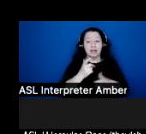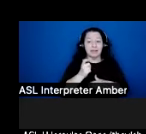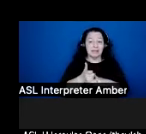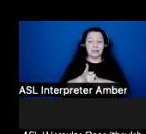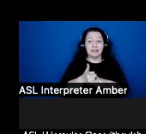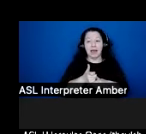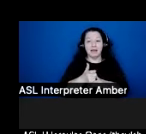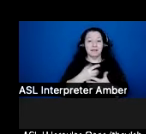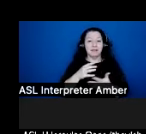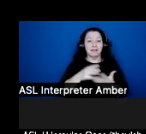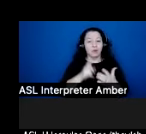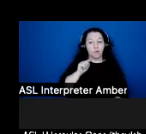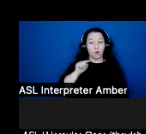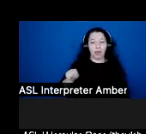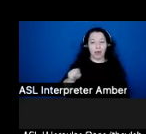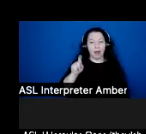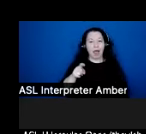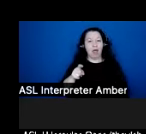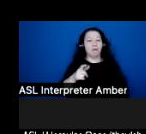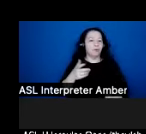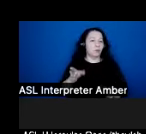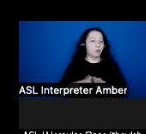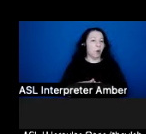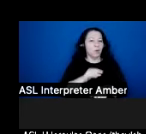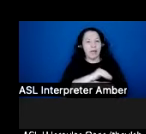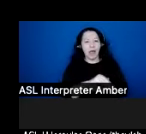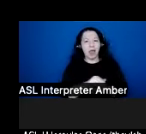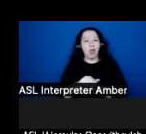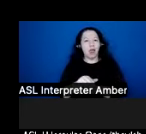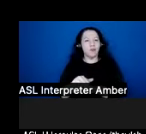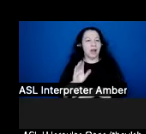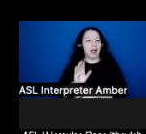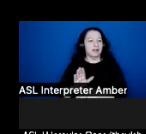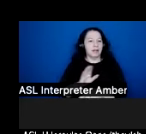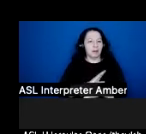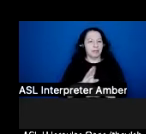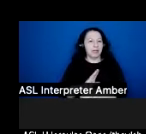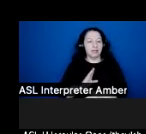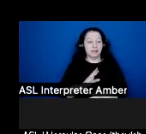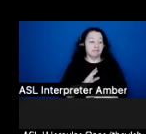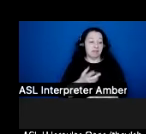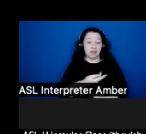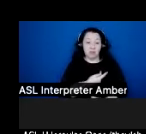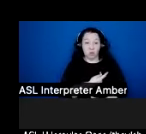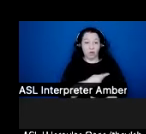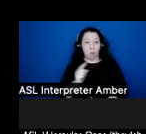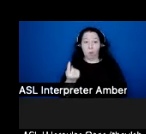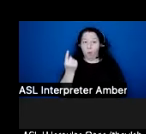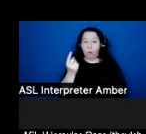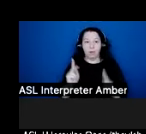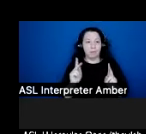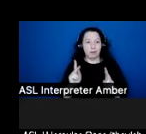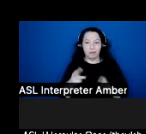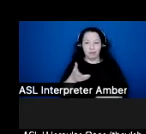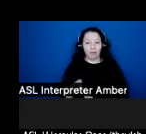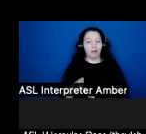for example, whatever the environment they're in, right? And they're the only 2 people there. That makes it really, really tricky. So if